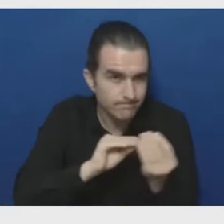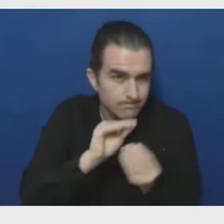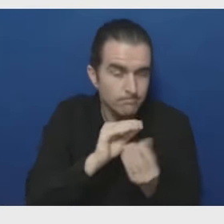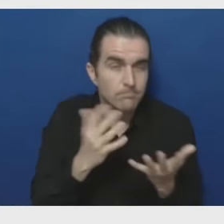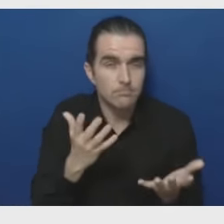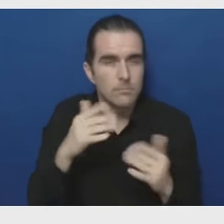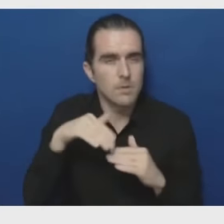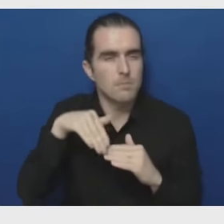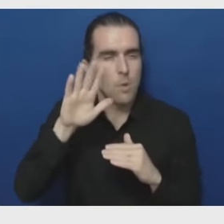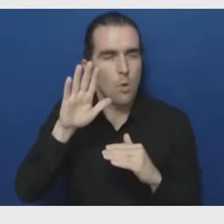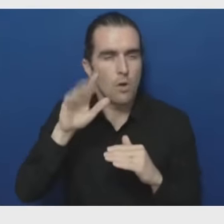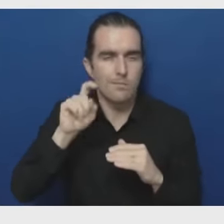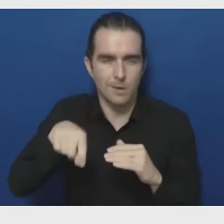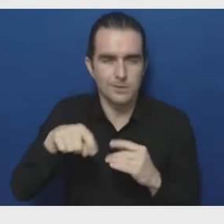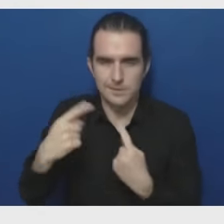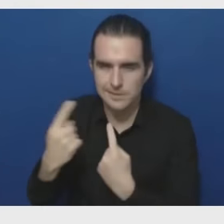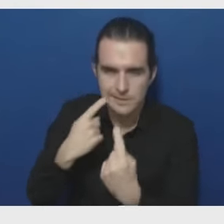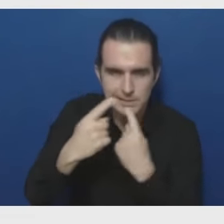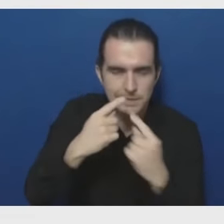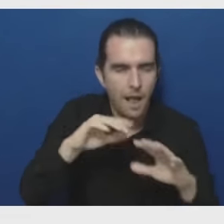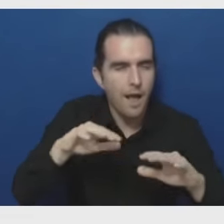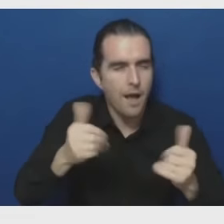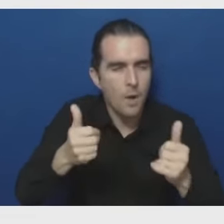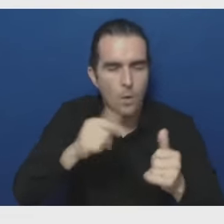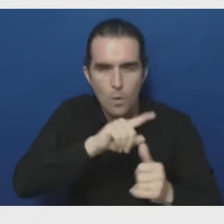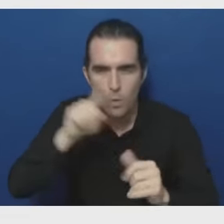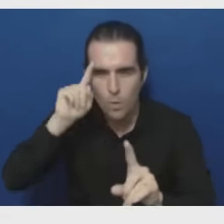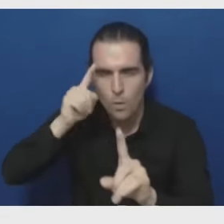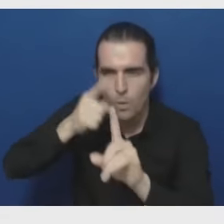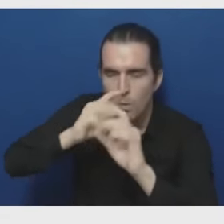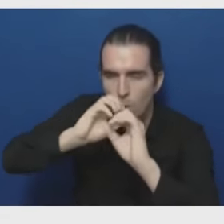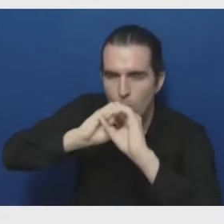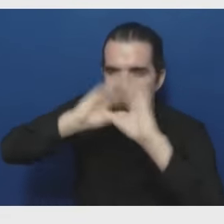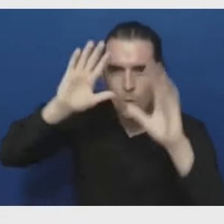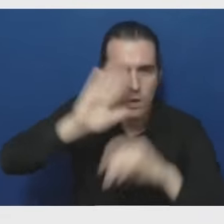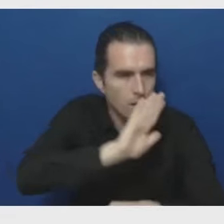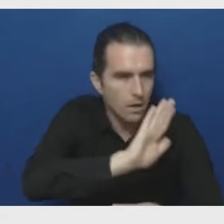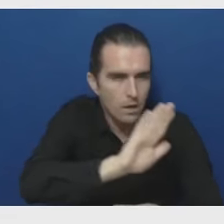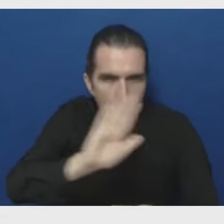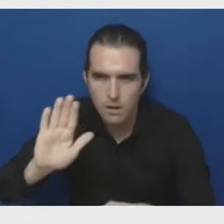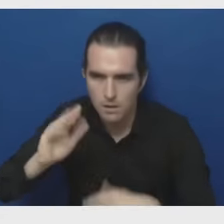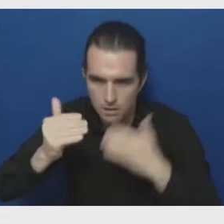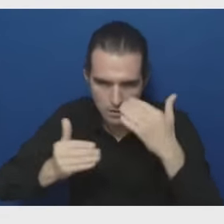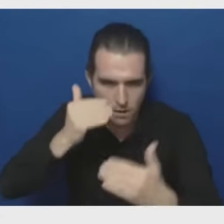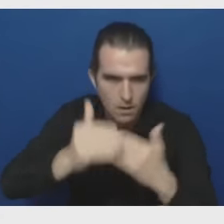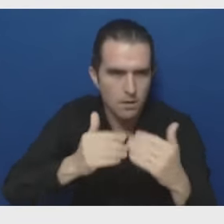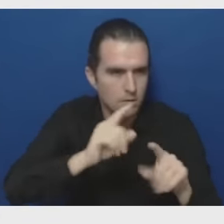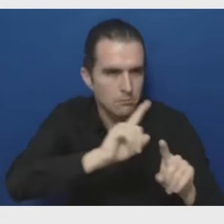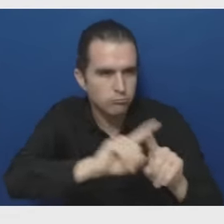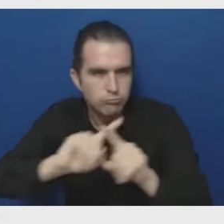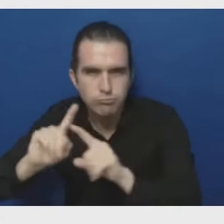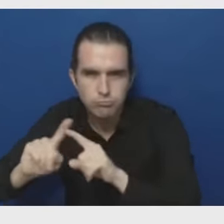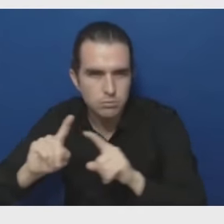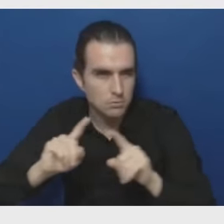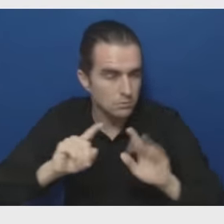diversity in the number of visions that you see, and how that is all something that we can finance. So it's not out of